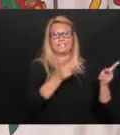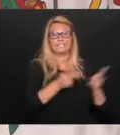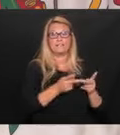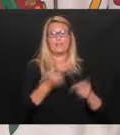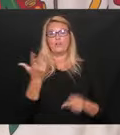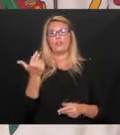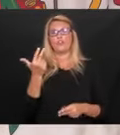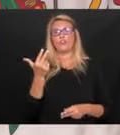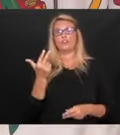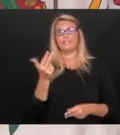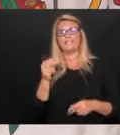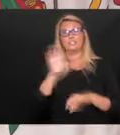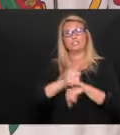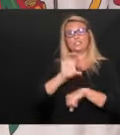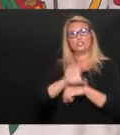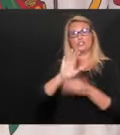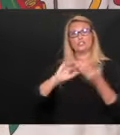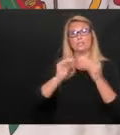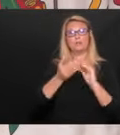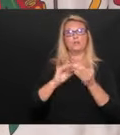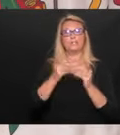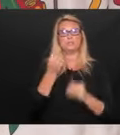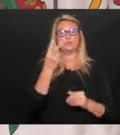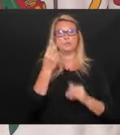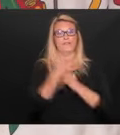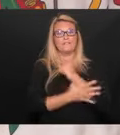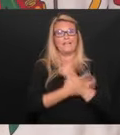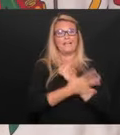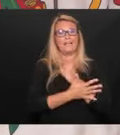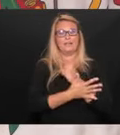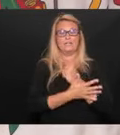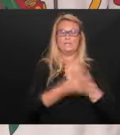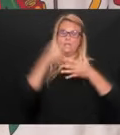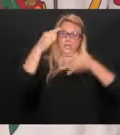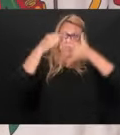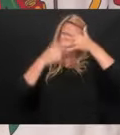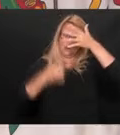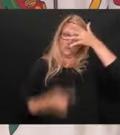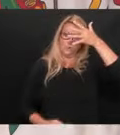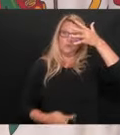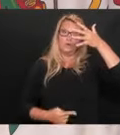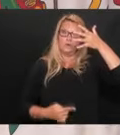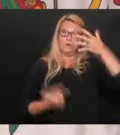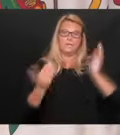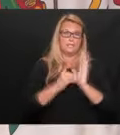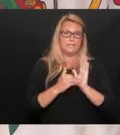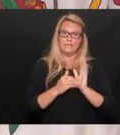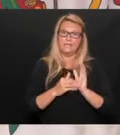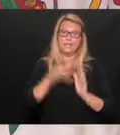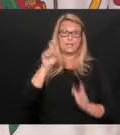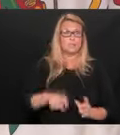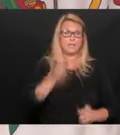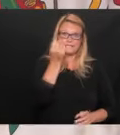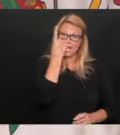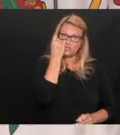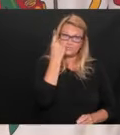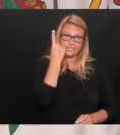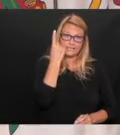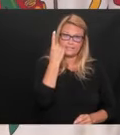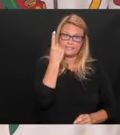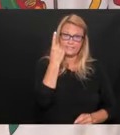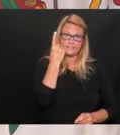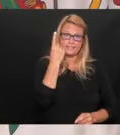13 outbreaks. In our church communities in 12 counties, that just keeps going and going, people. You got to realize that